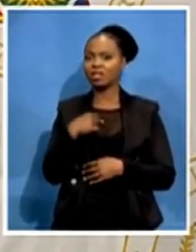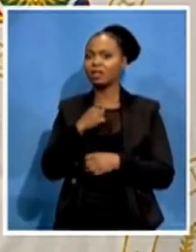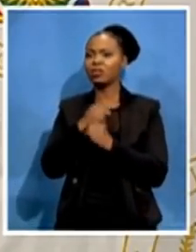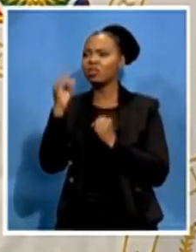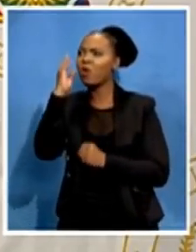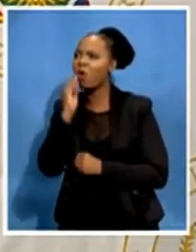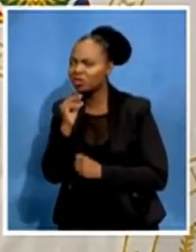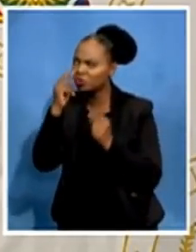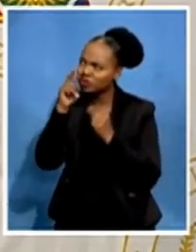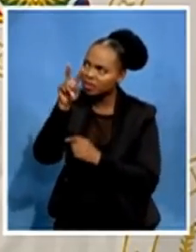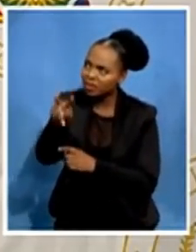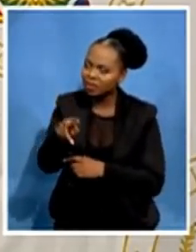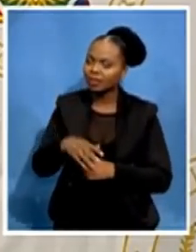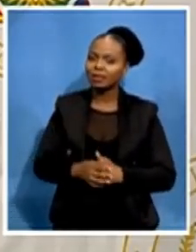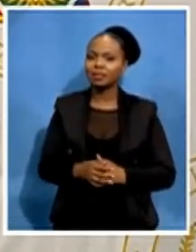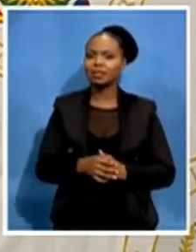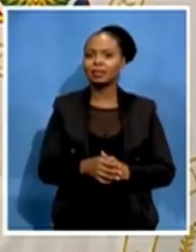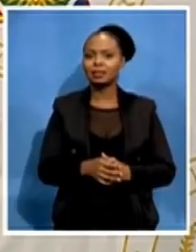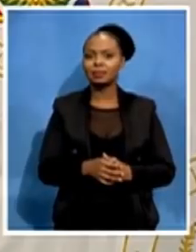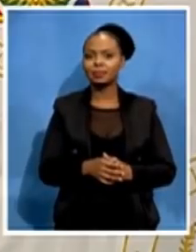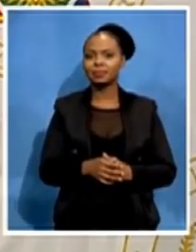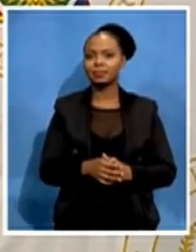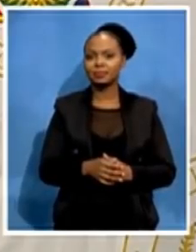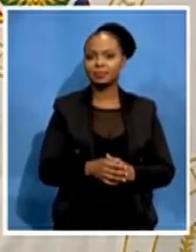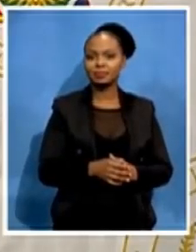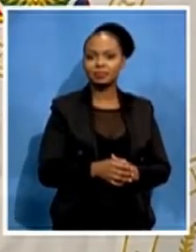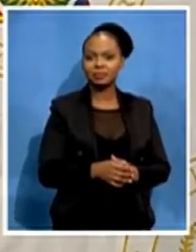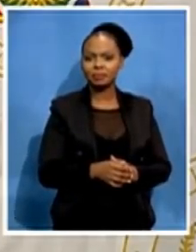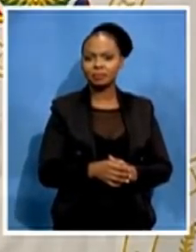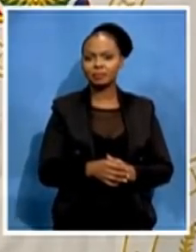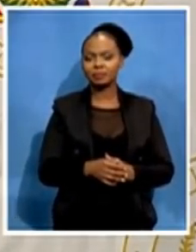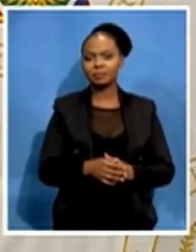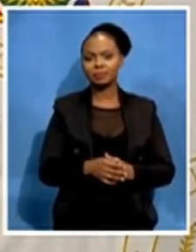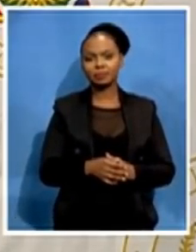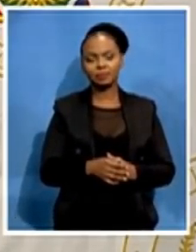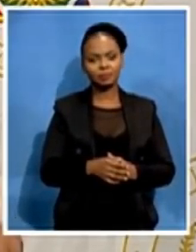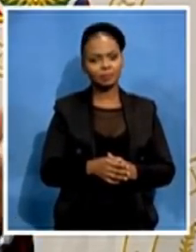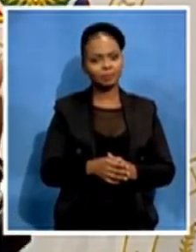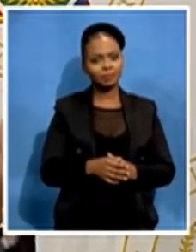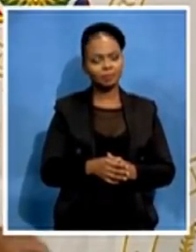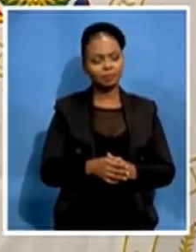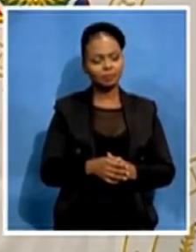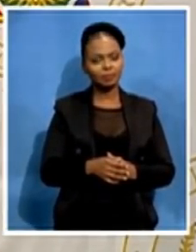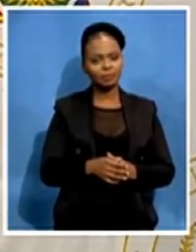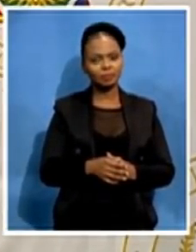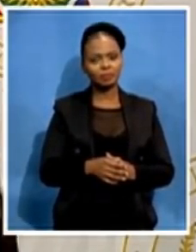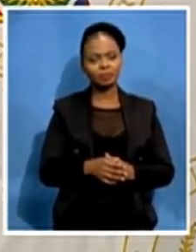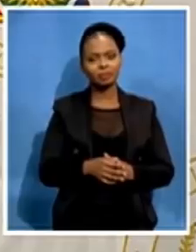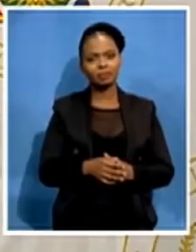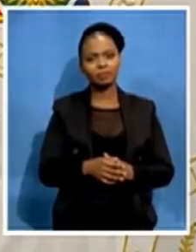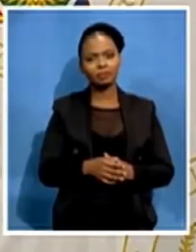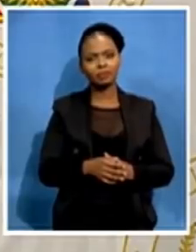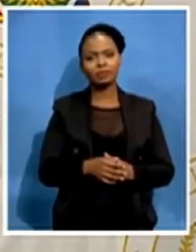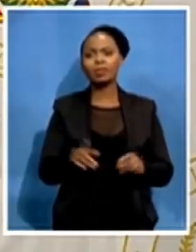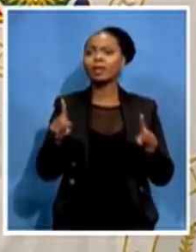Well, the argument is you might be against because maybe you've never, you don't see a need, or maybe you've never been vaccinated. But where do they get it from? You know, there